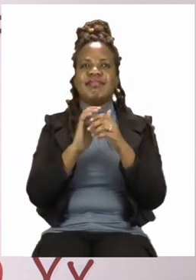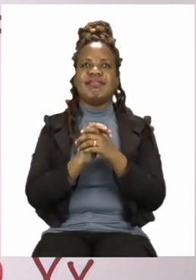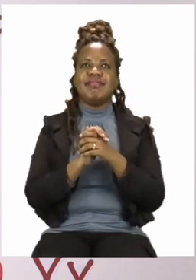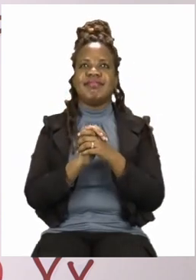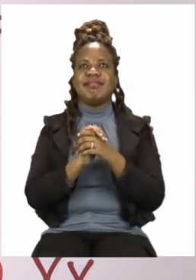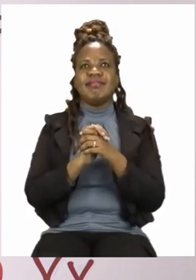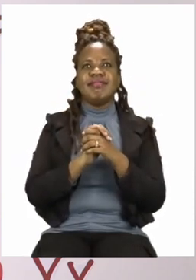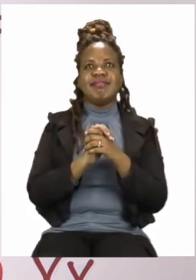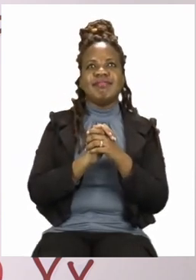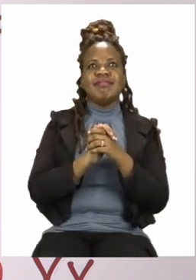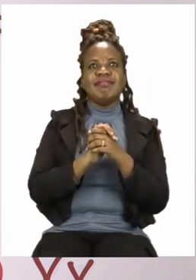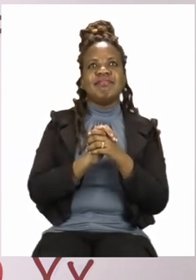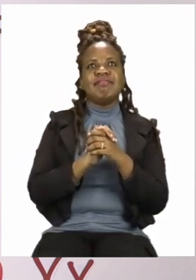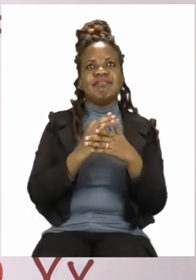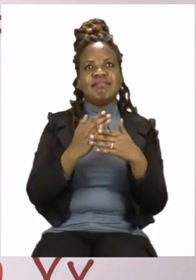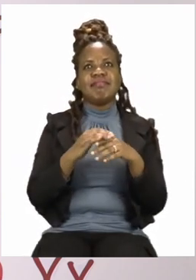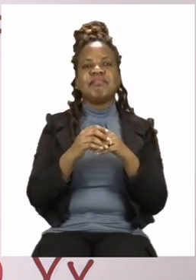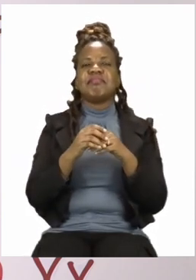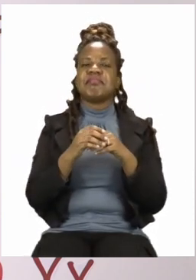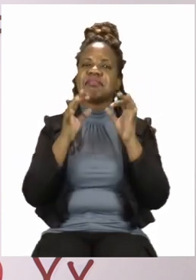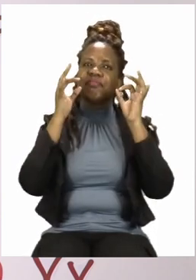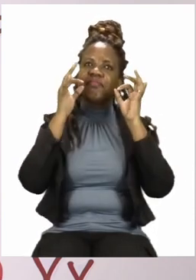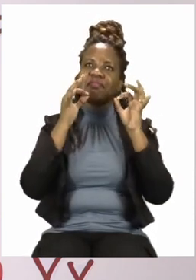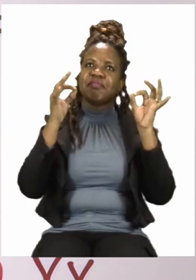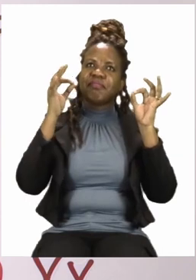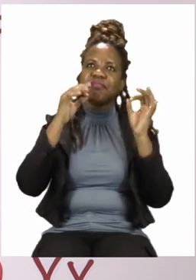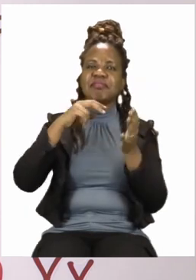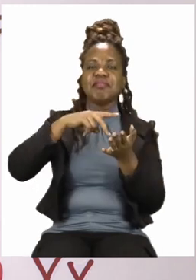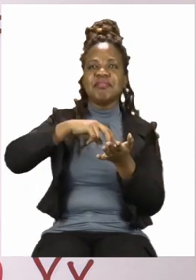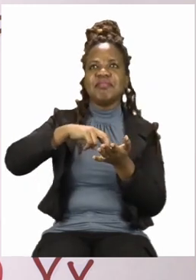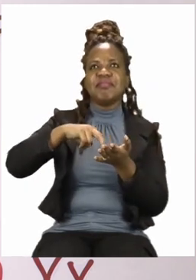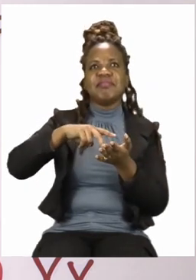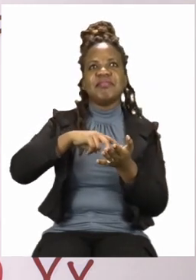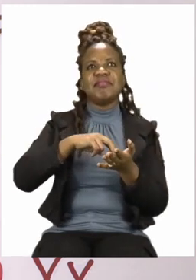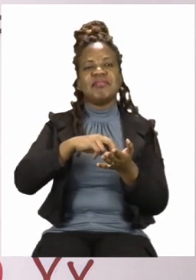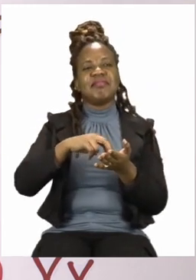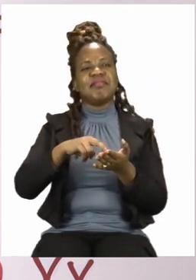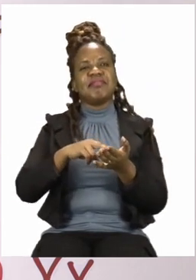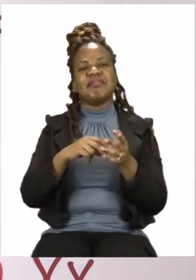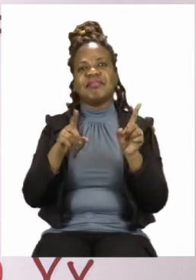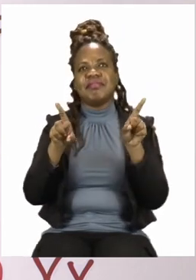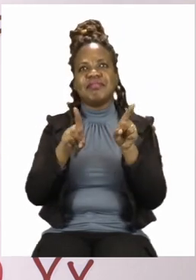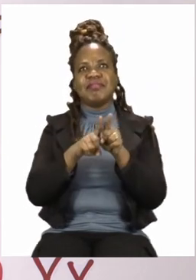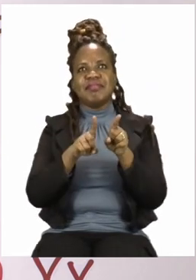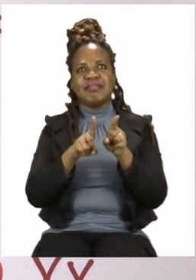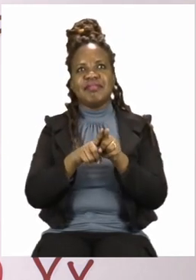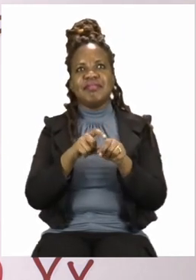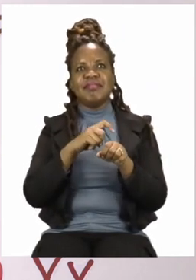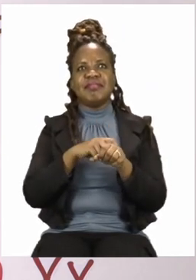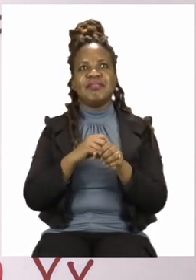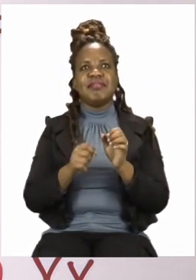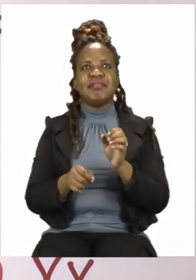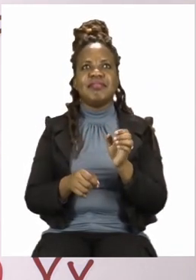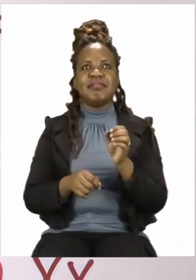Now the next action is to sing and dance. Wow. So you need